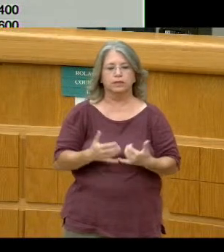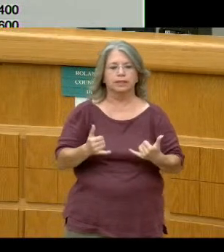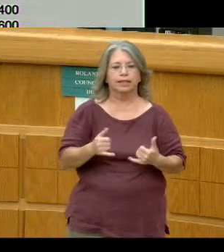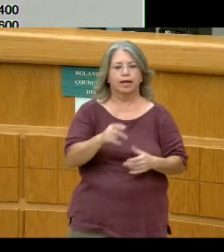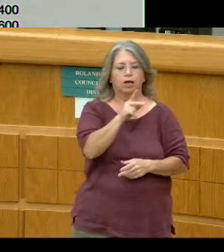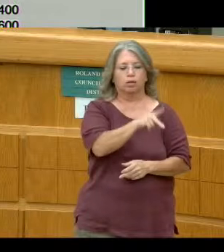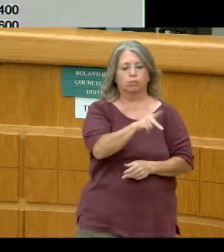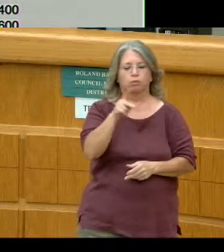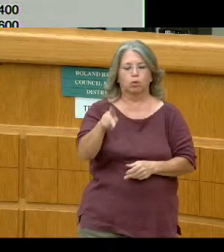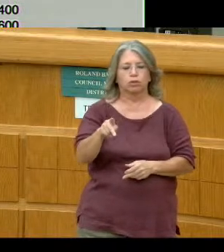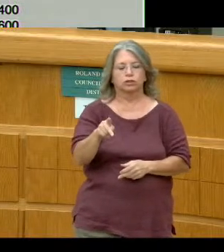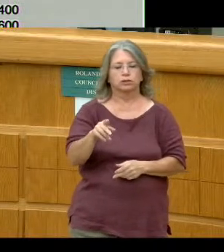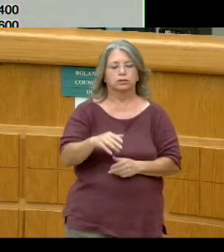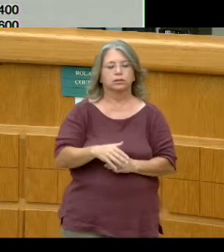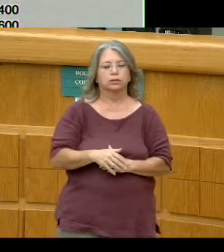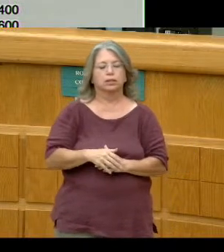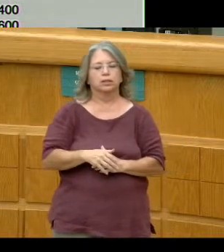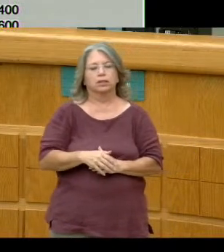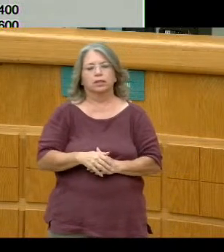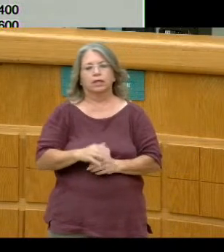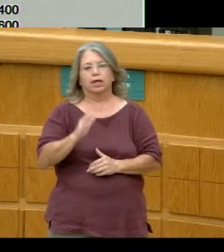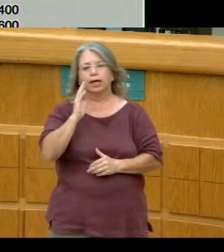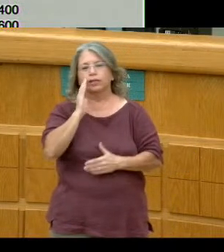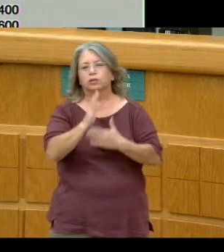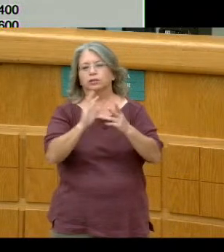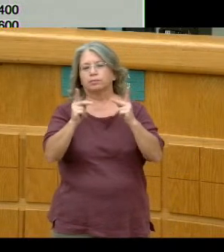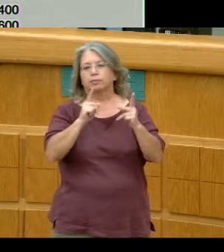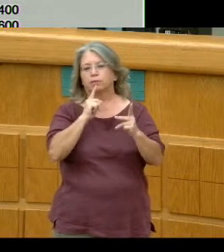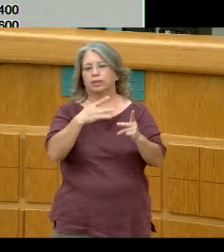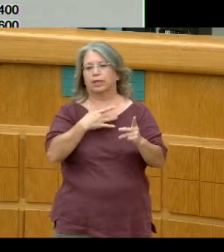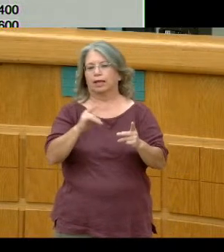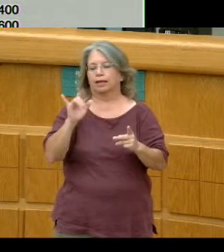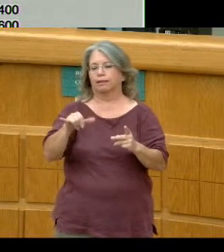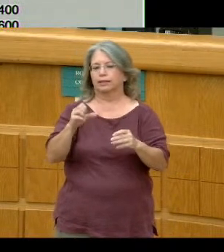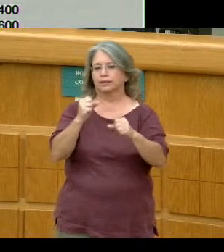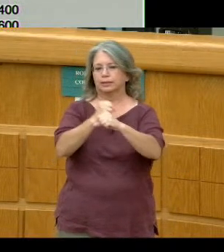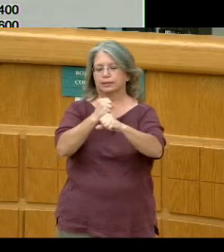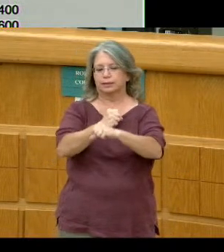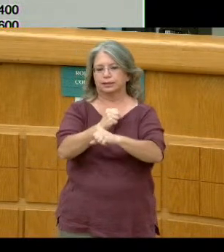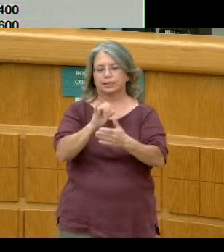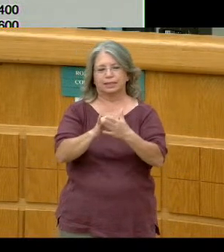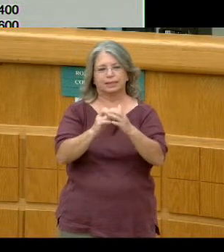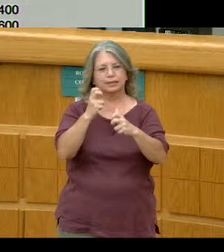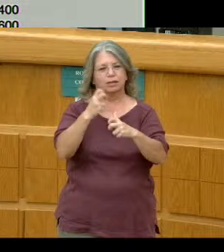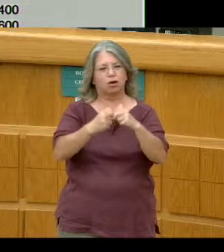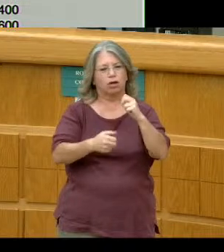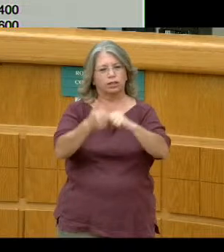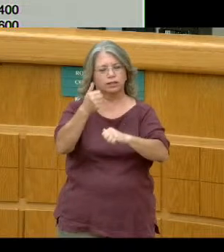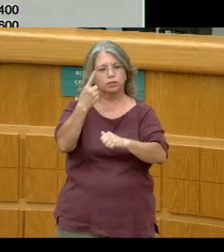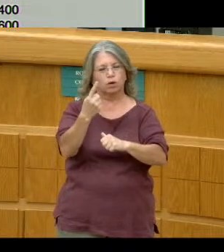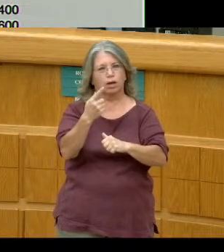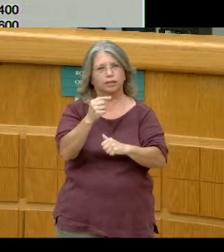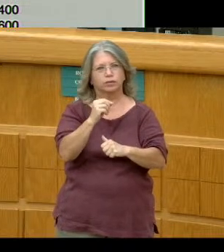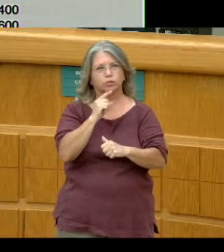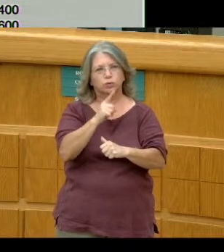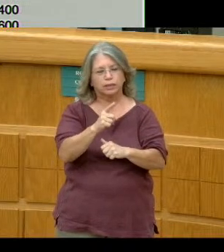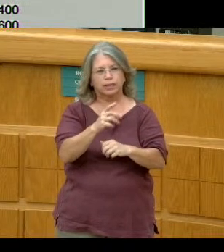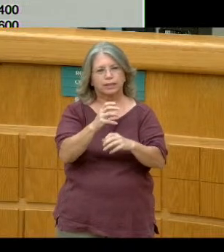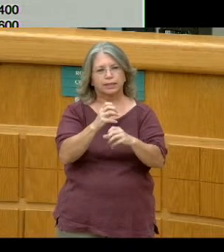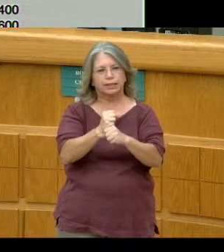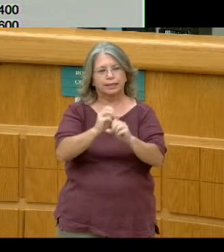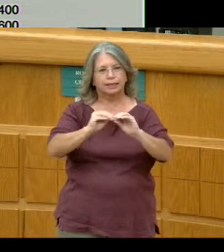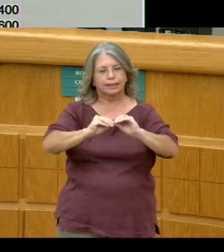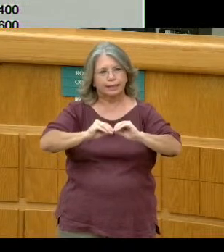a proportion of people out there that really like this statistic. It's the hardest one to get at because the nature